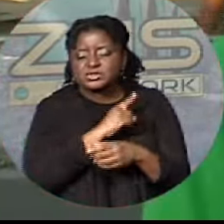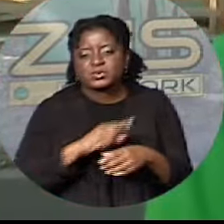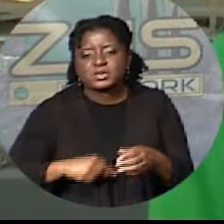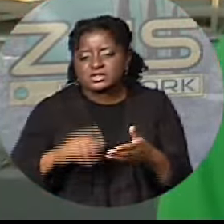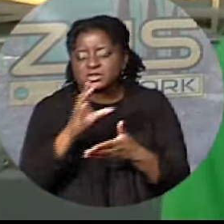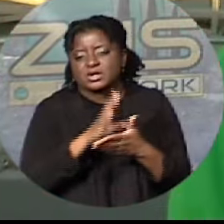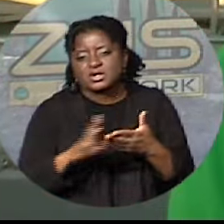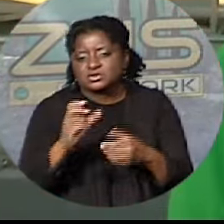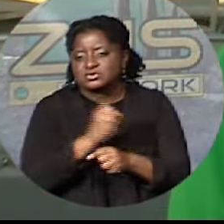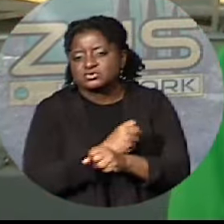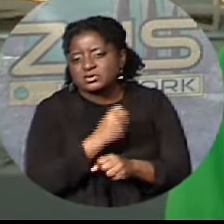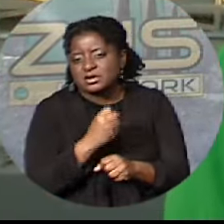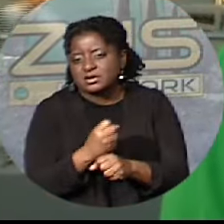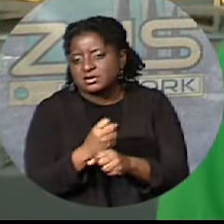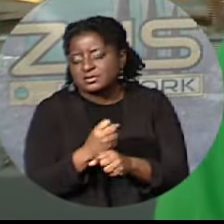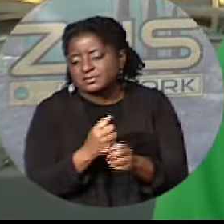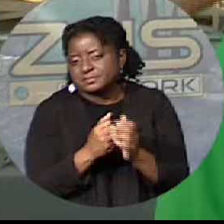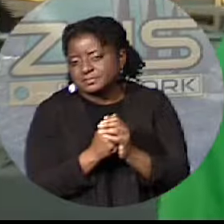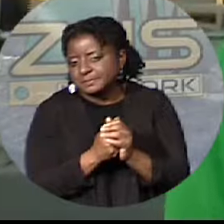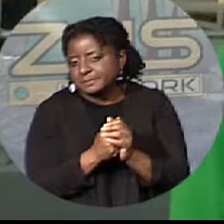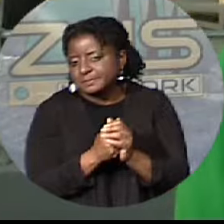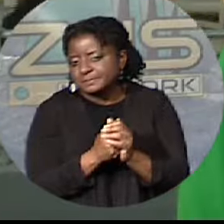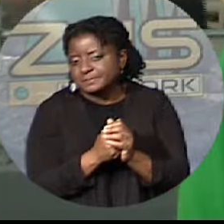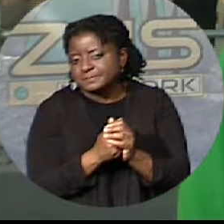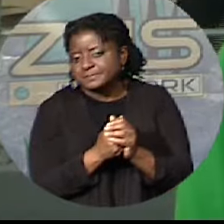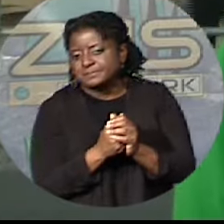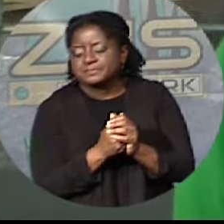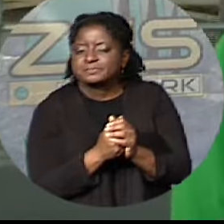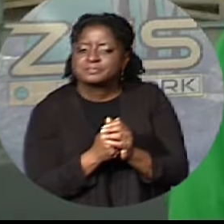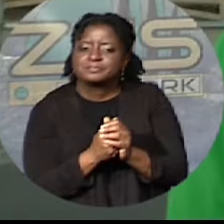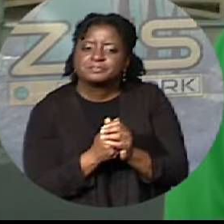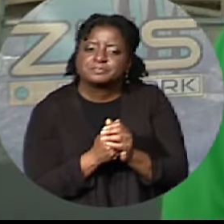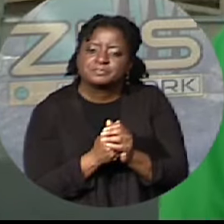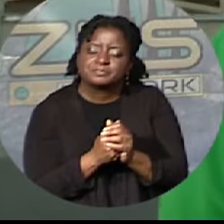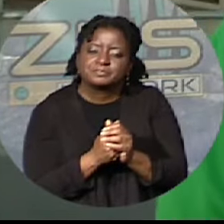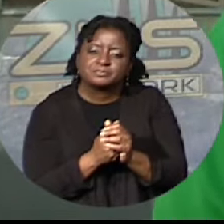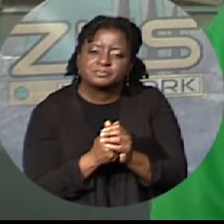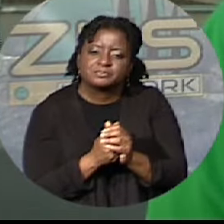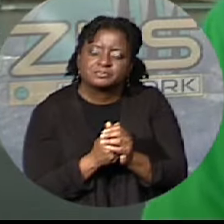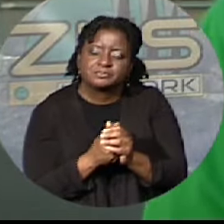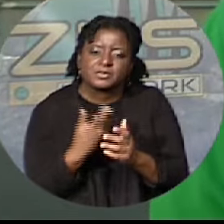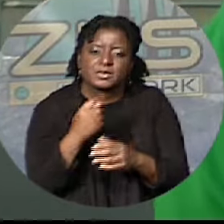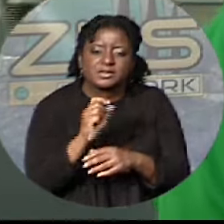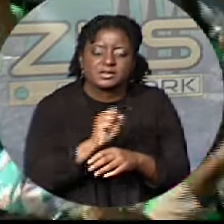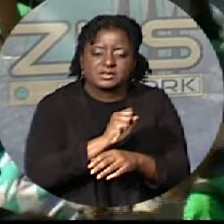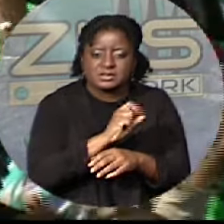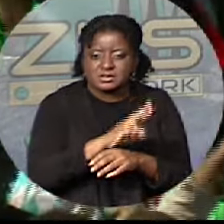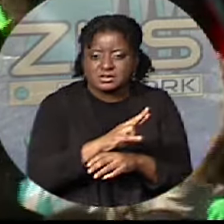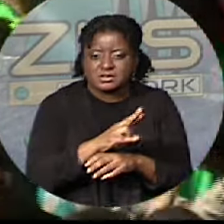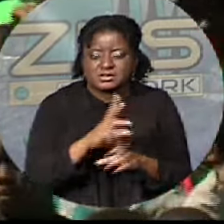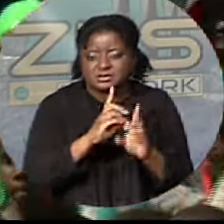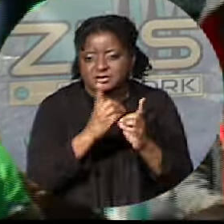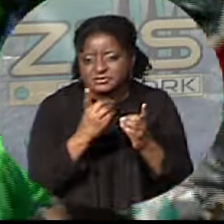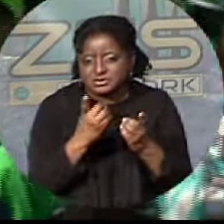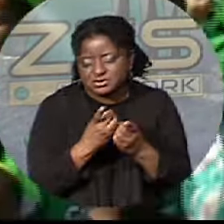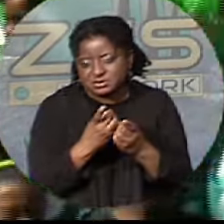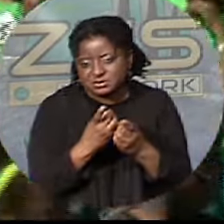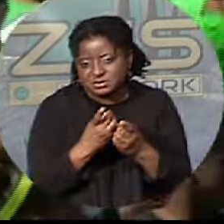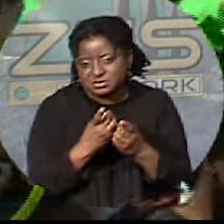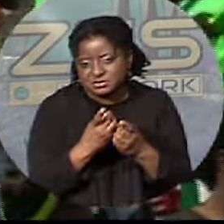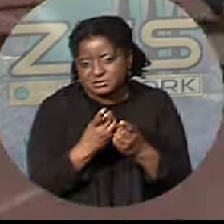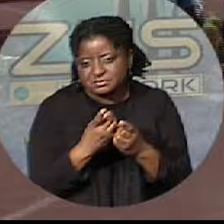you? The younger divisions are stronger. The senior divisions, a little shaky. So we just